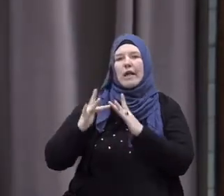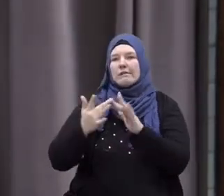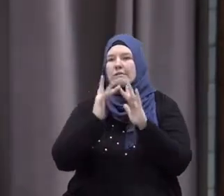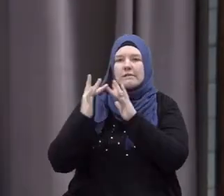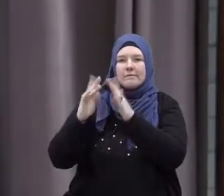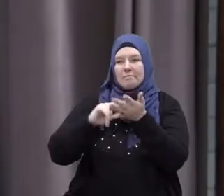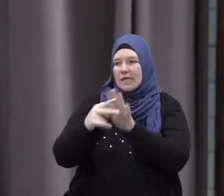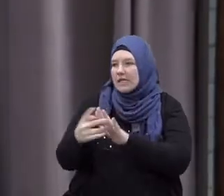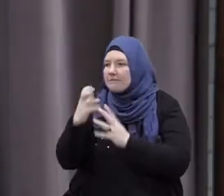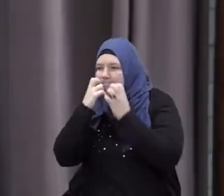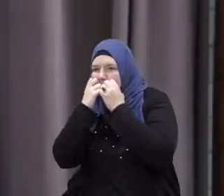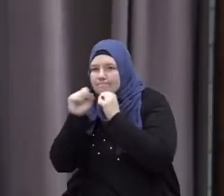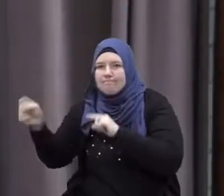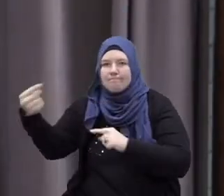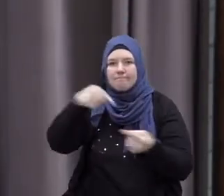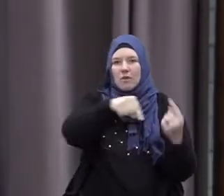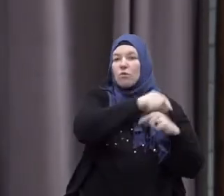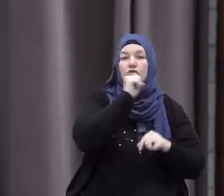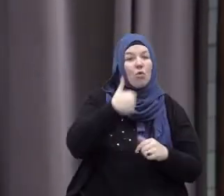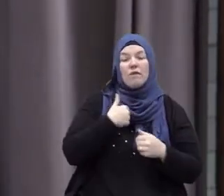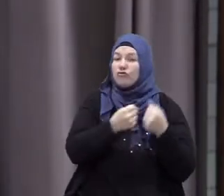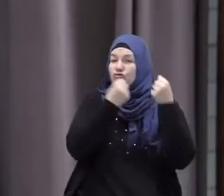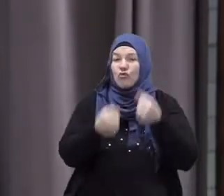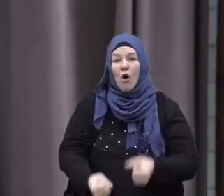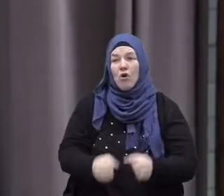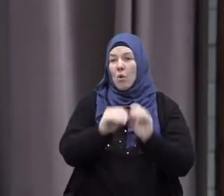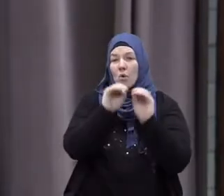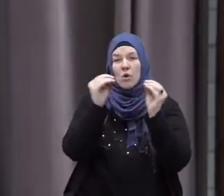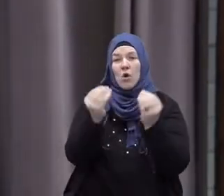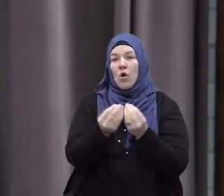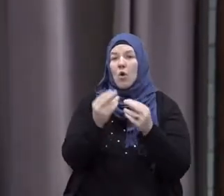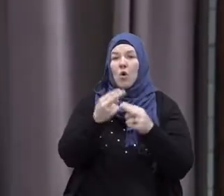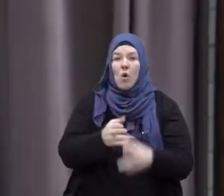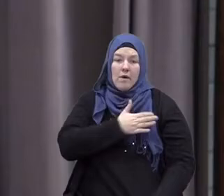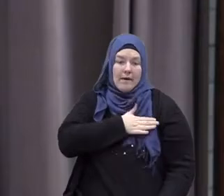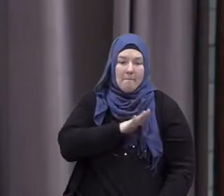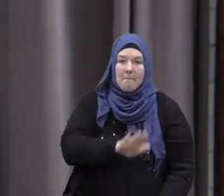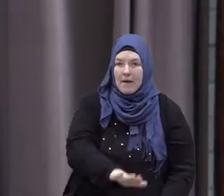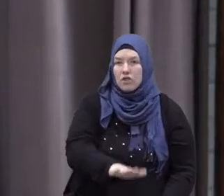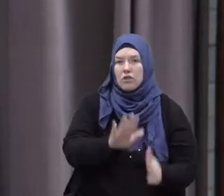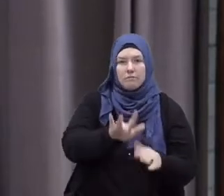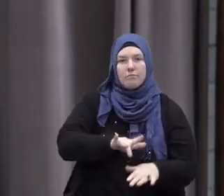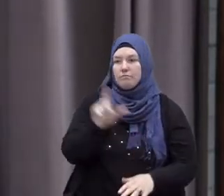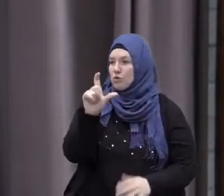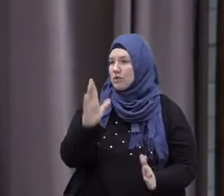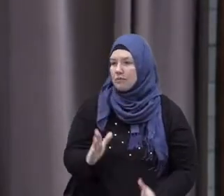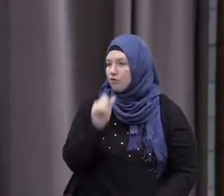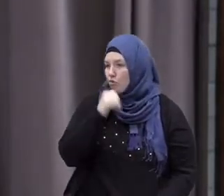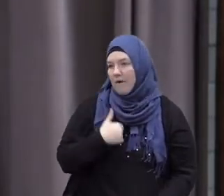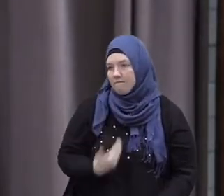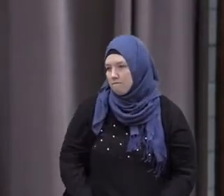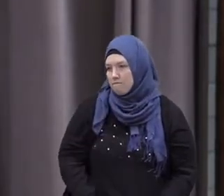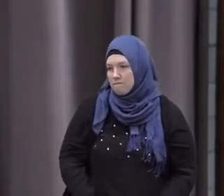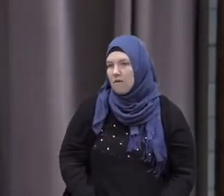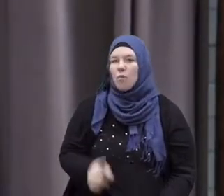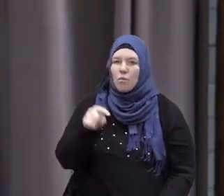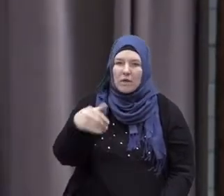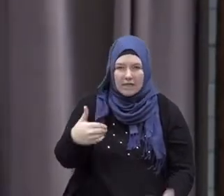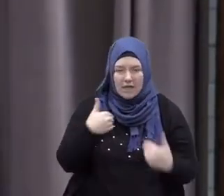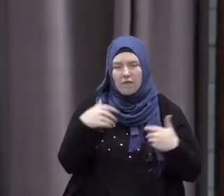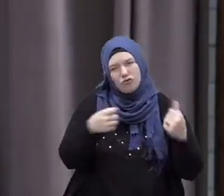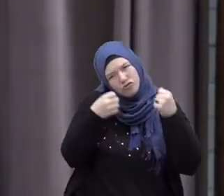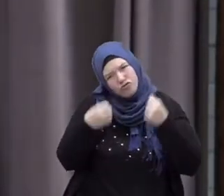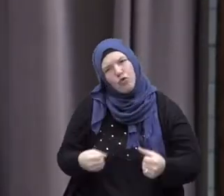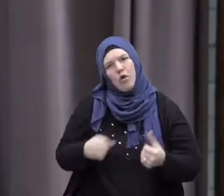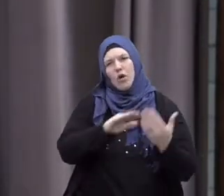care. We don't have an organization called Compassionate Muslims. We need to have one. But before